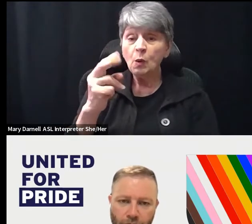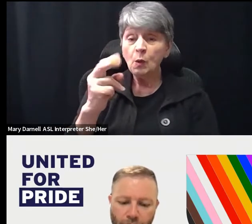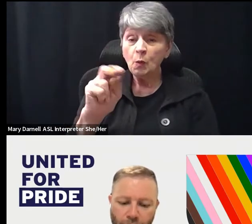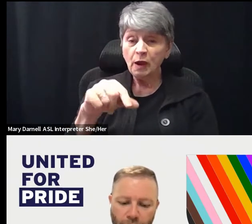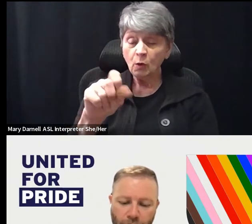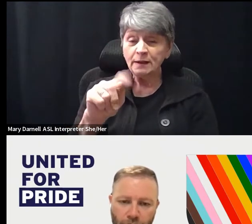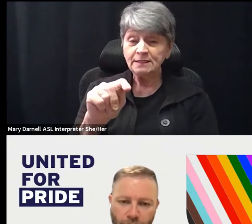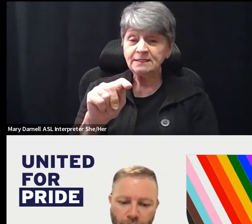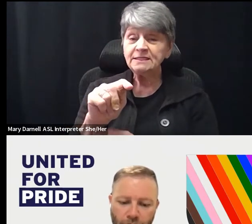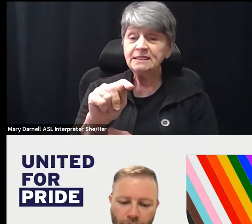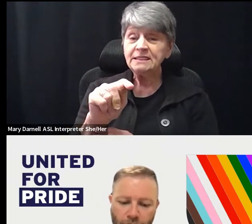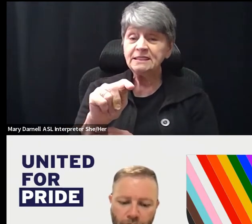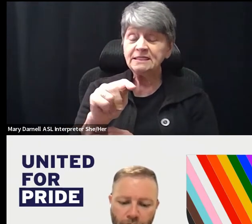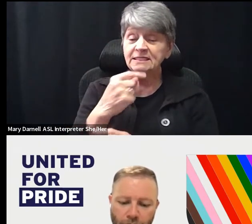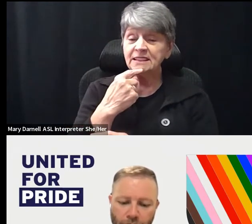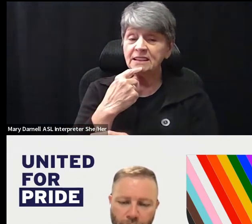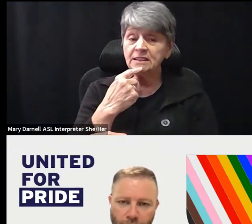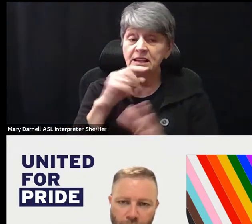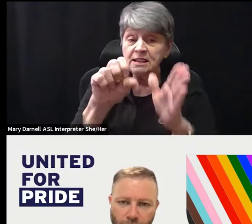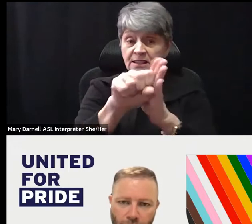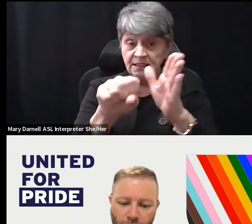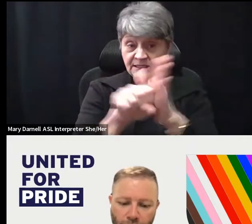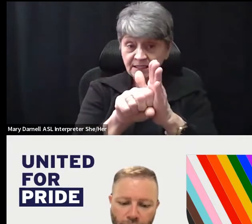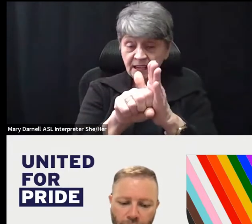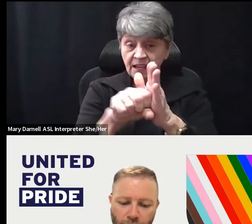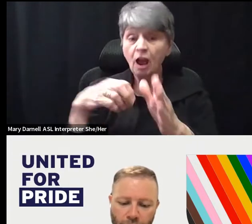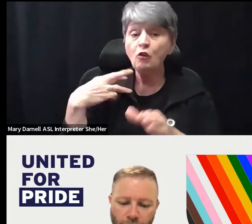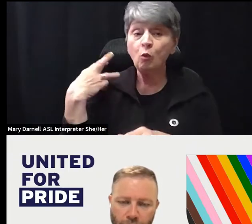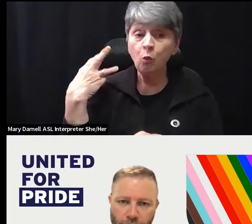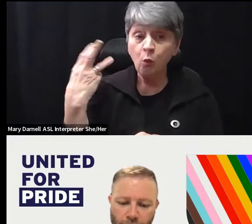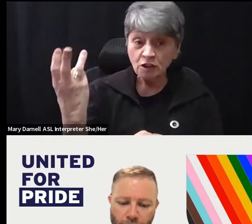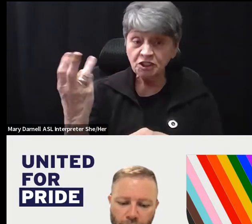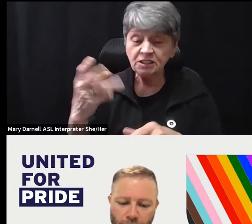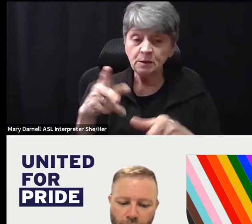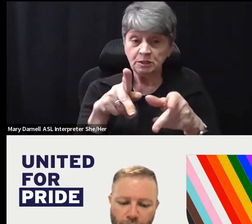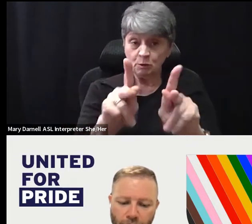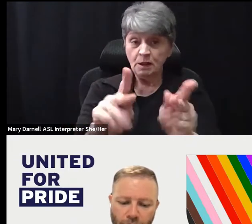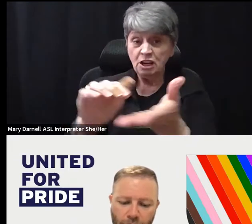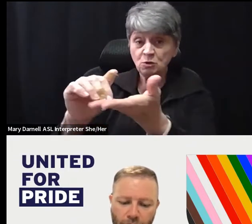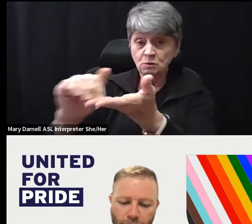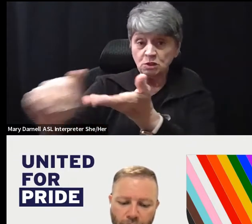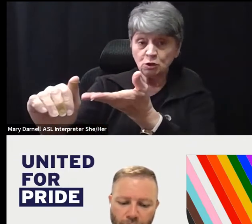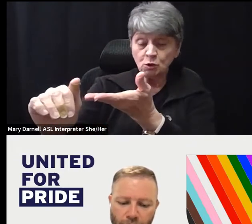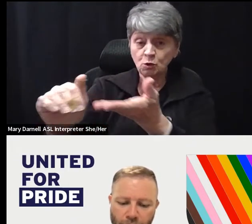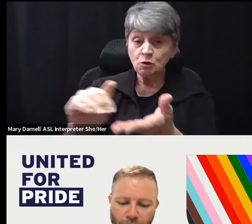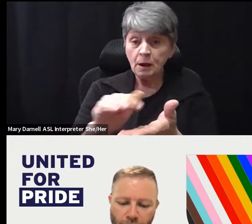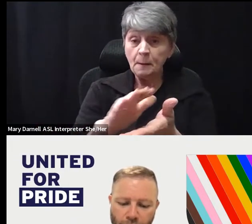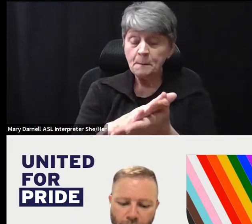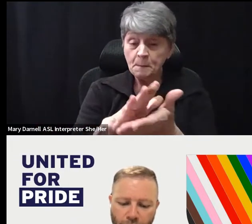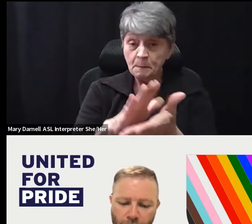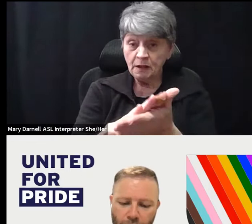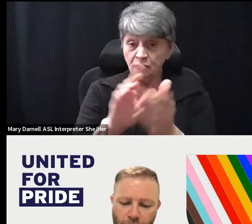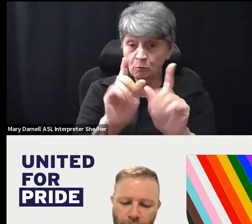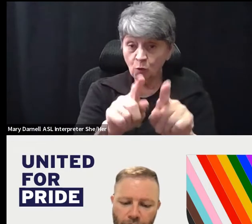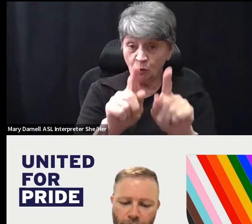conservative, that the state of Washington was permitted to exclude money in a scholarship program from going to the pursuit